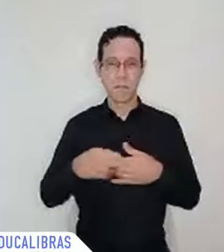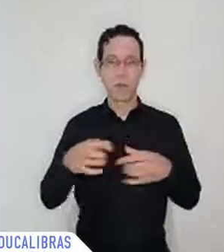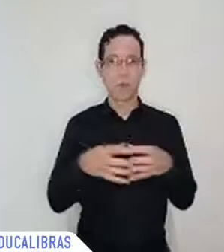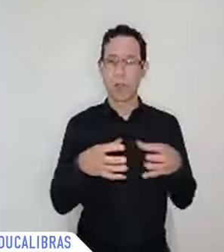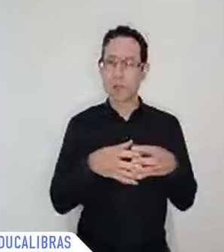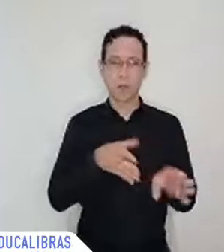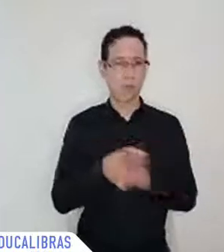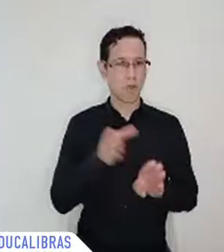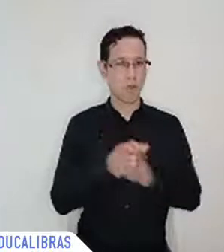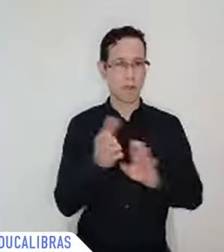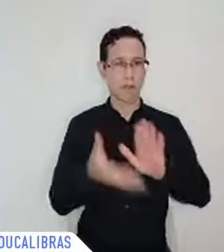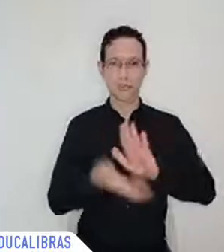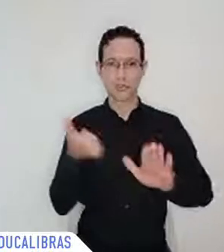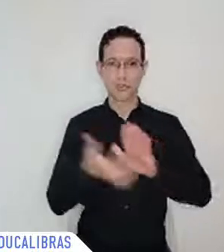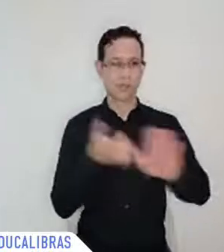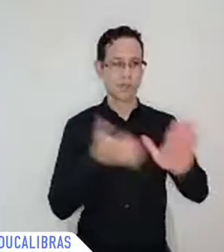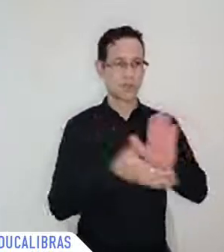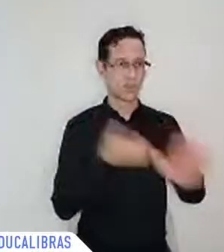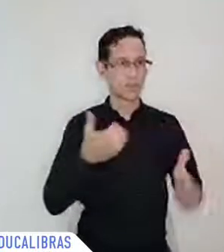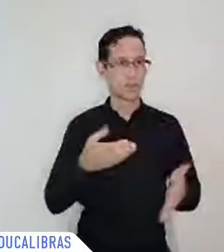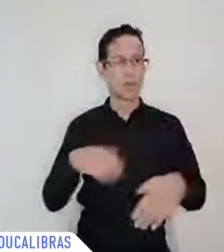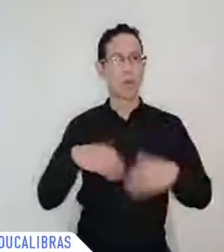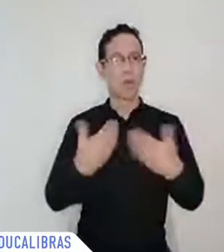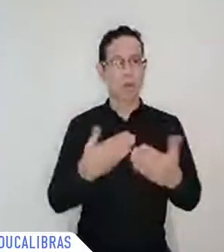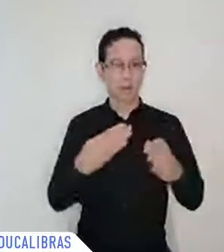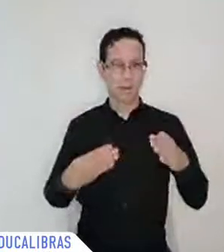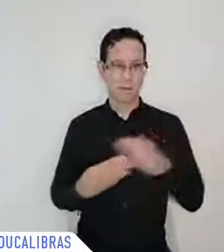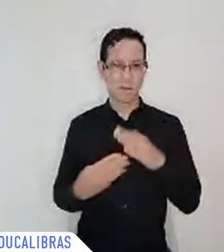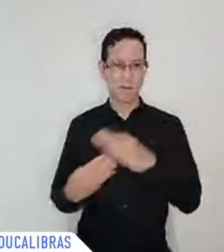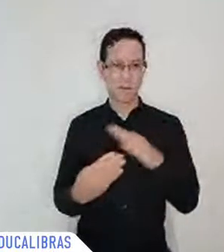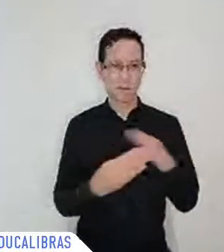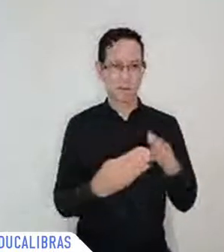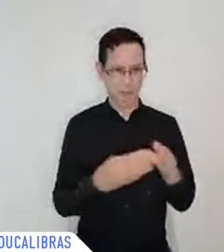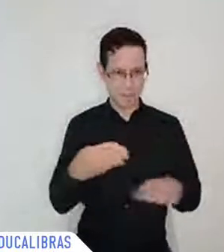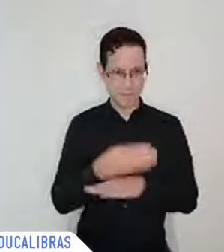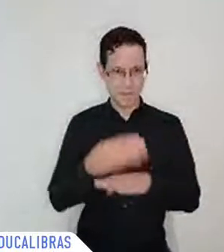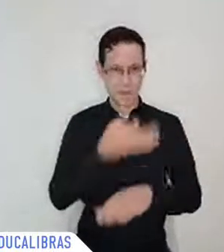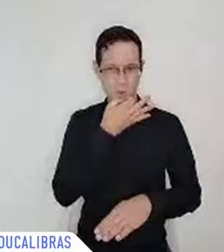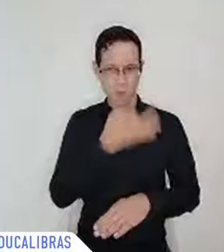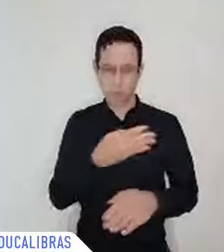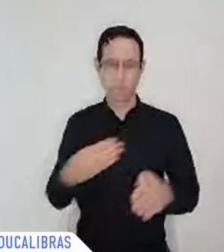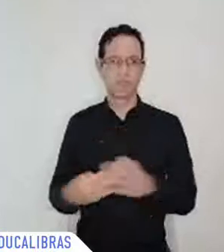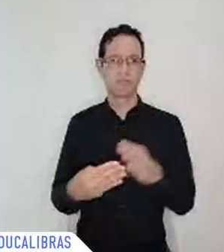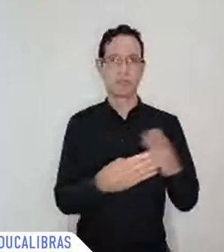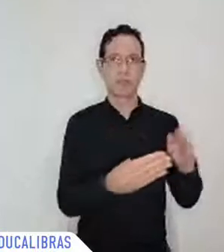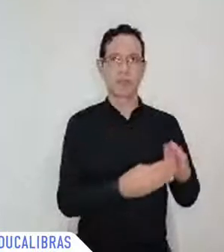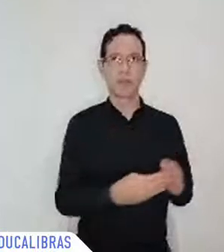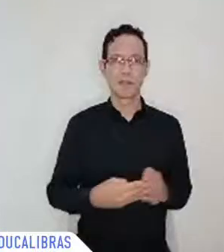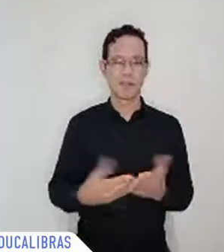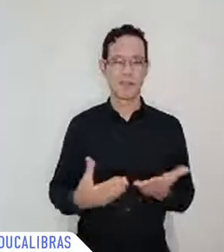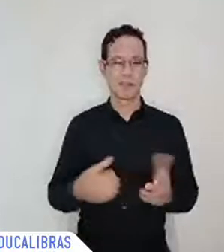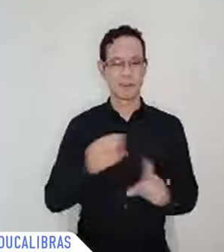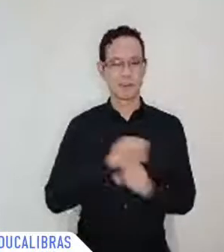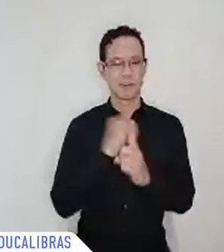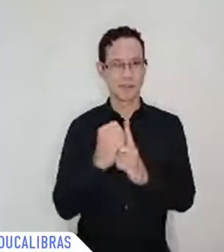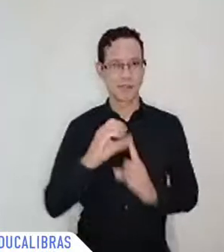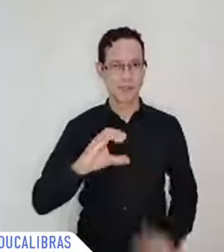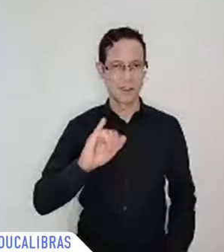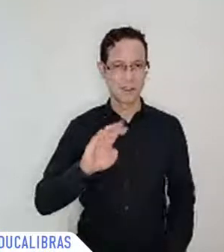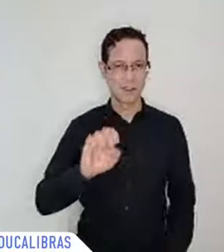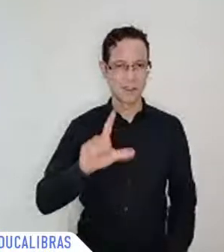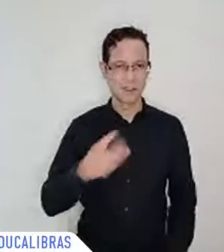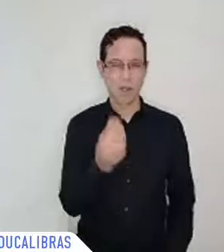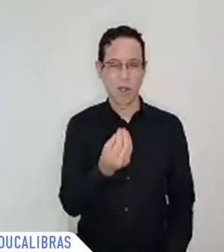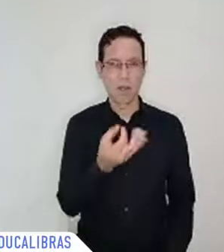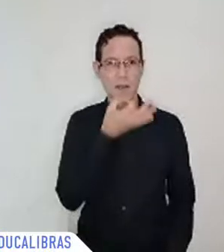communication, first closing many of the councils that have a very important role